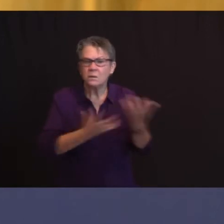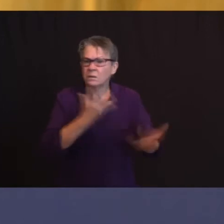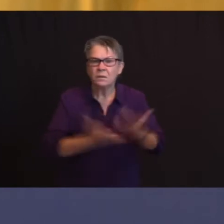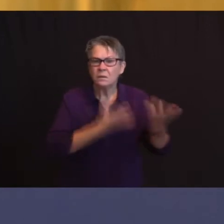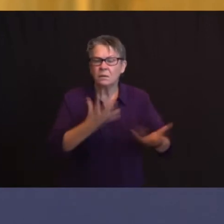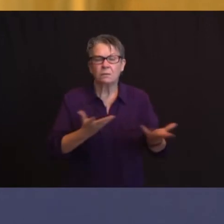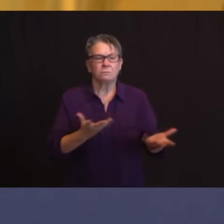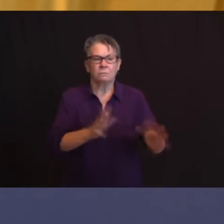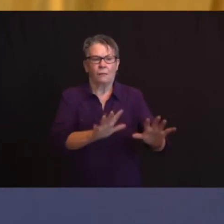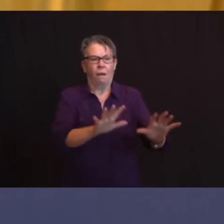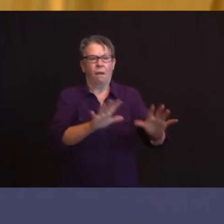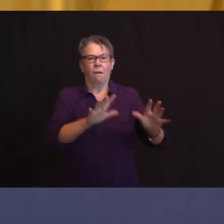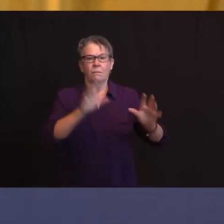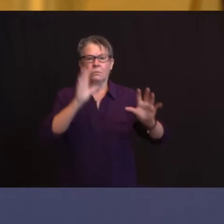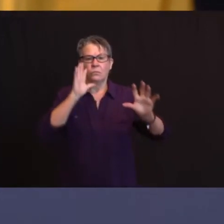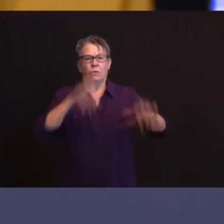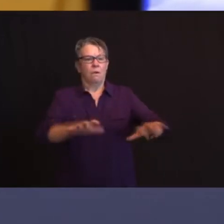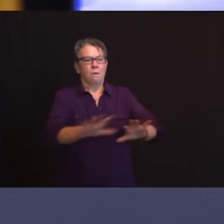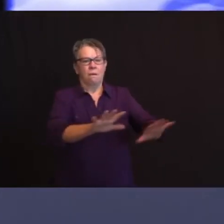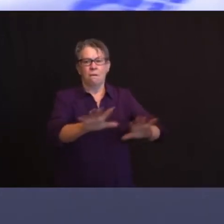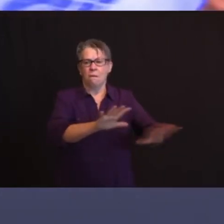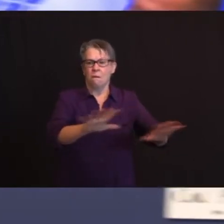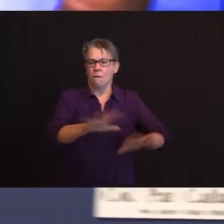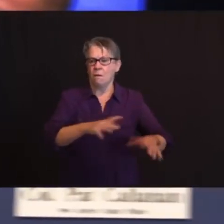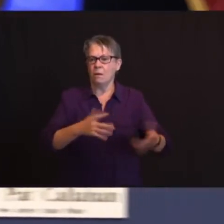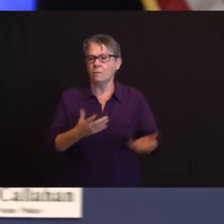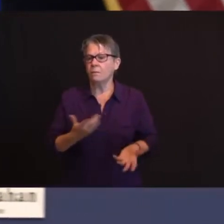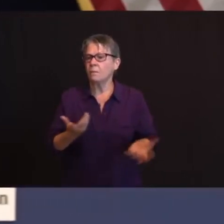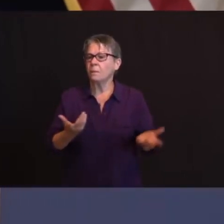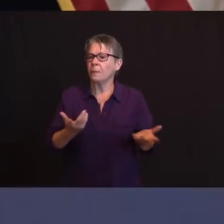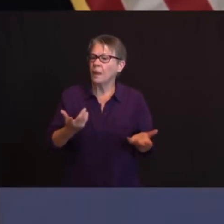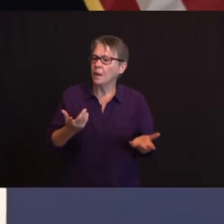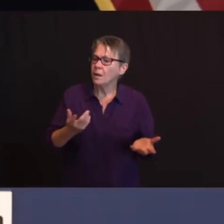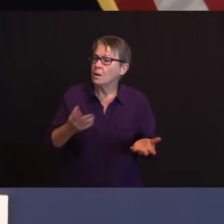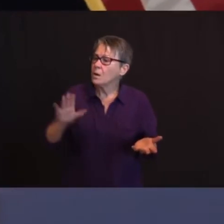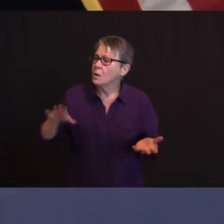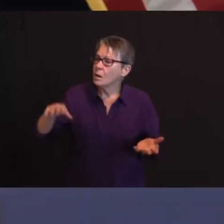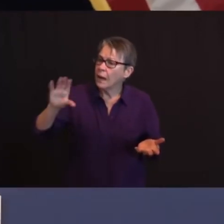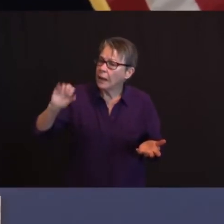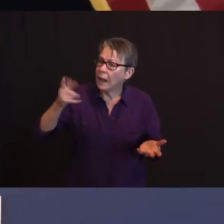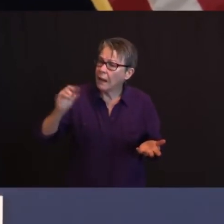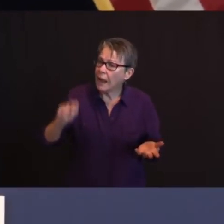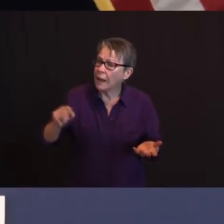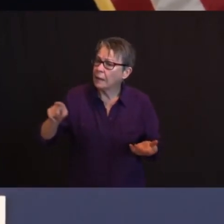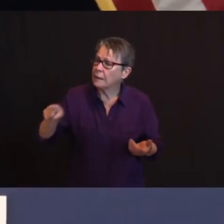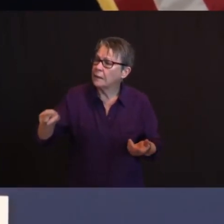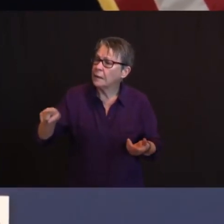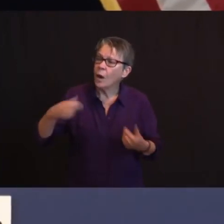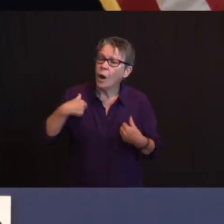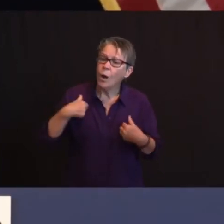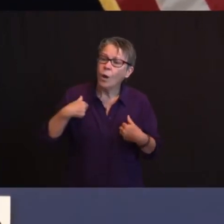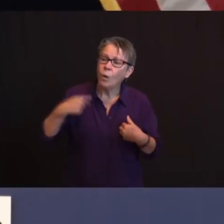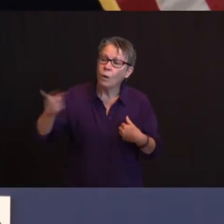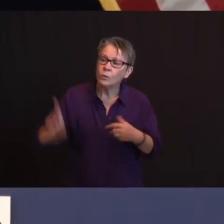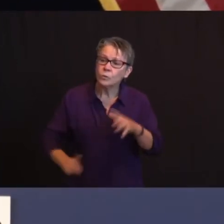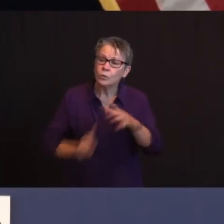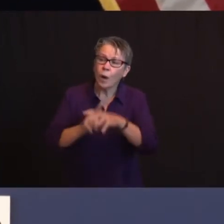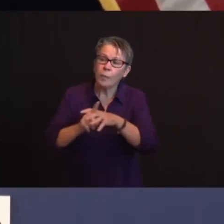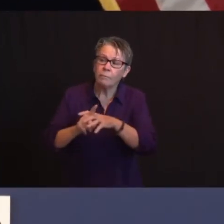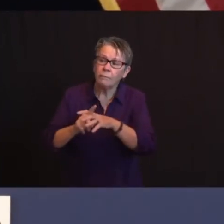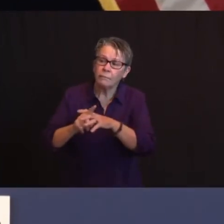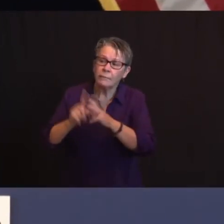room or dining room on Thursday? If invited. Yeah, we'll have to make you sit in another room, but Real quick, Alex, and